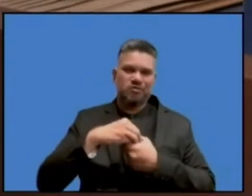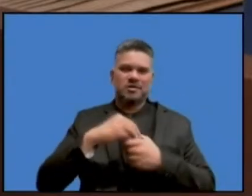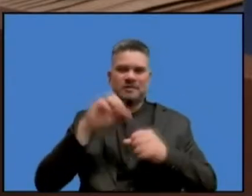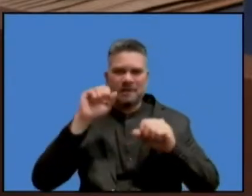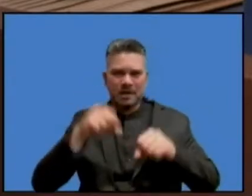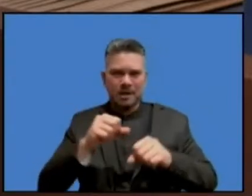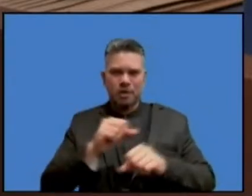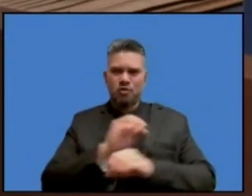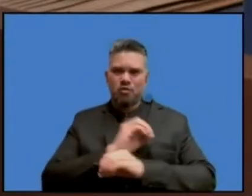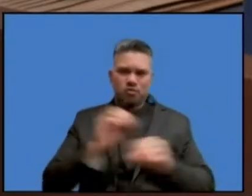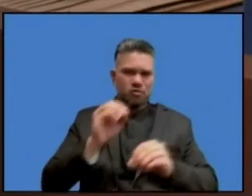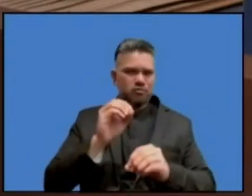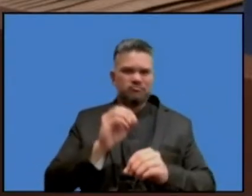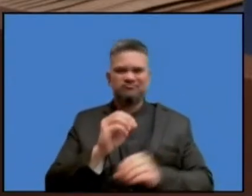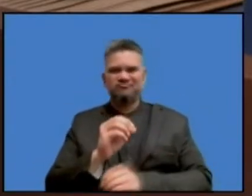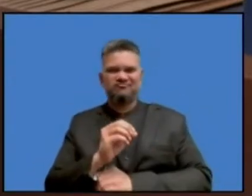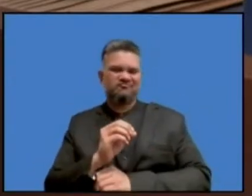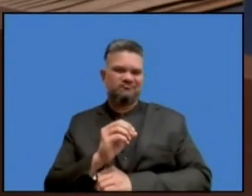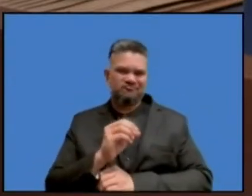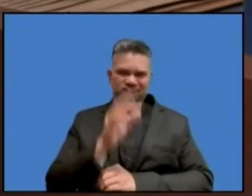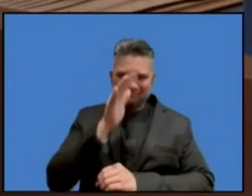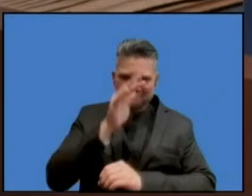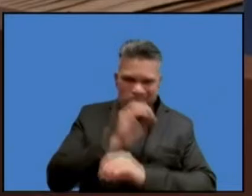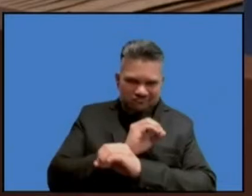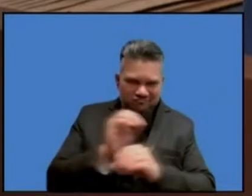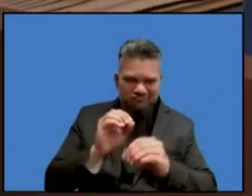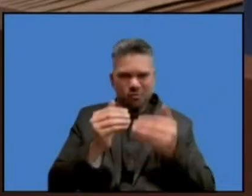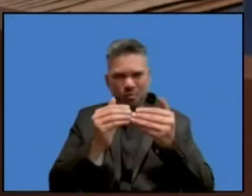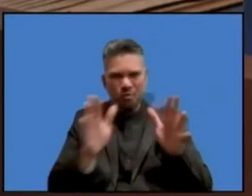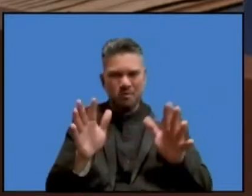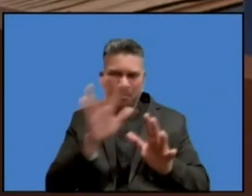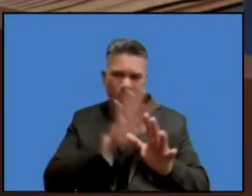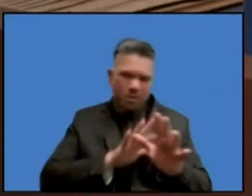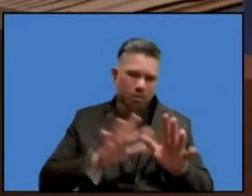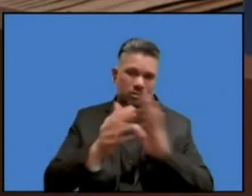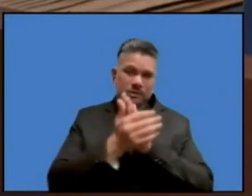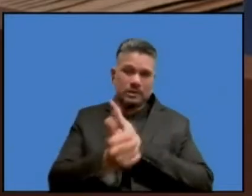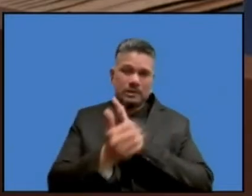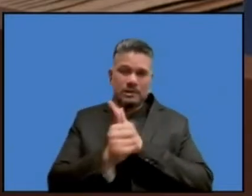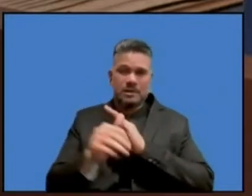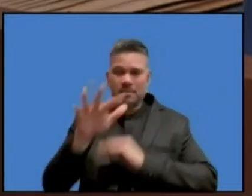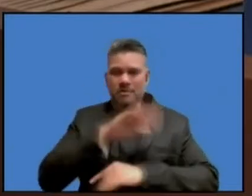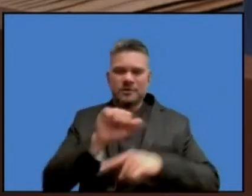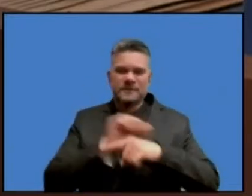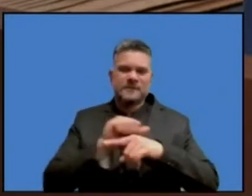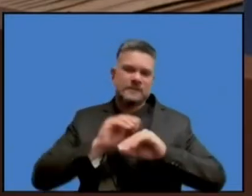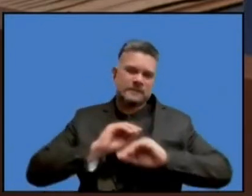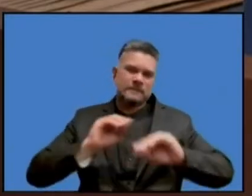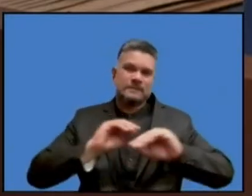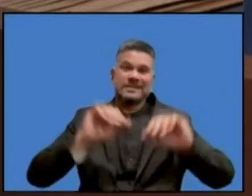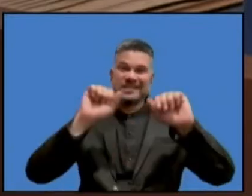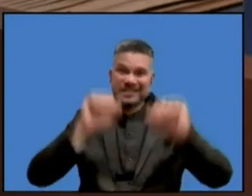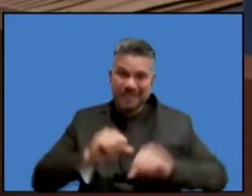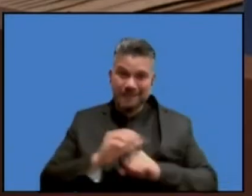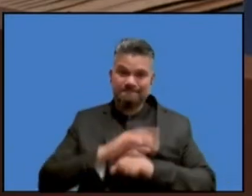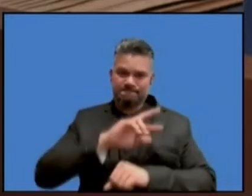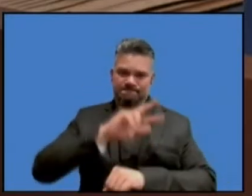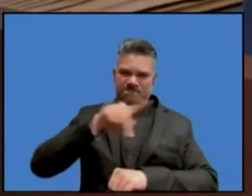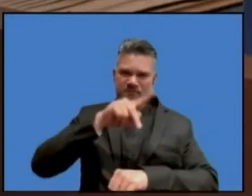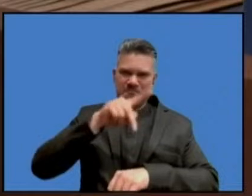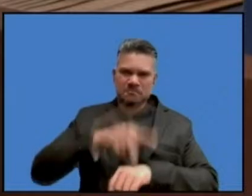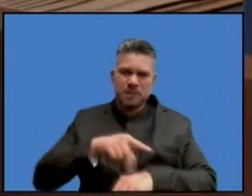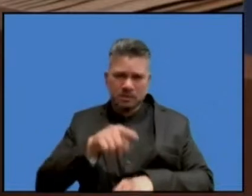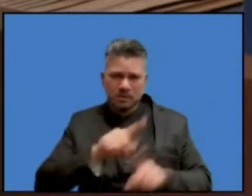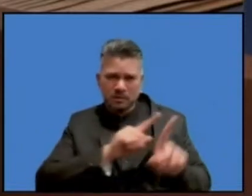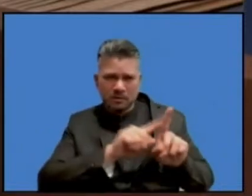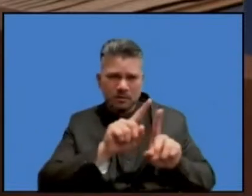involved. Recognizing the importance of skills development and mobility, the Philippines has strengthened partnerships with the Technical Education